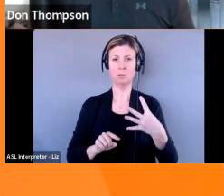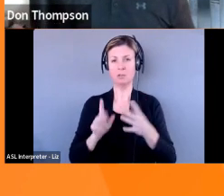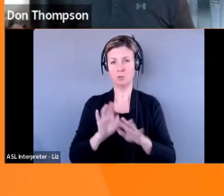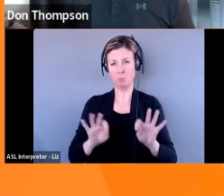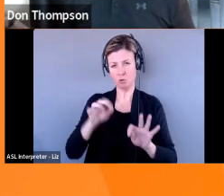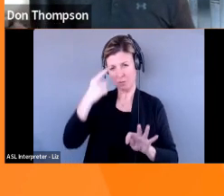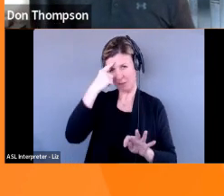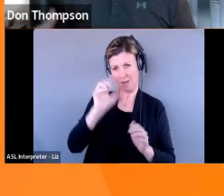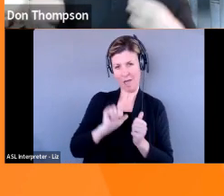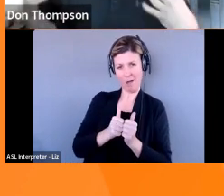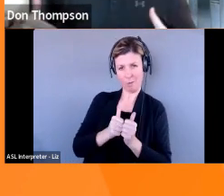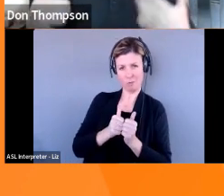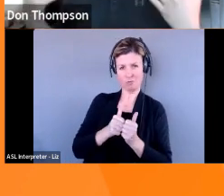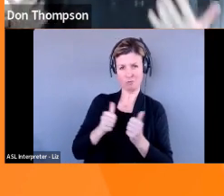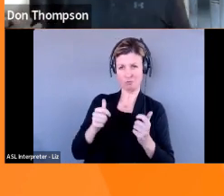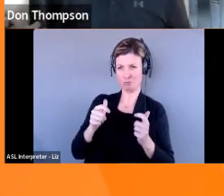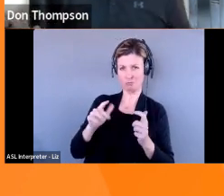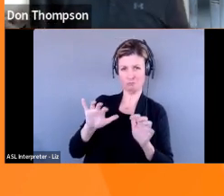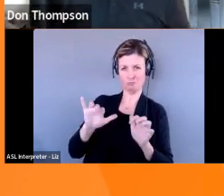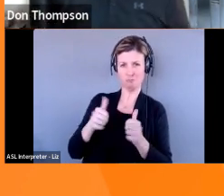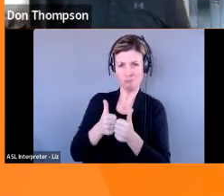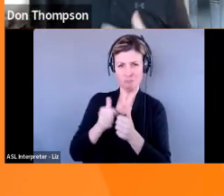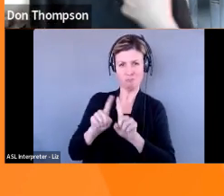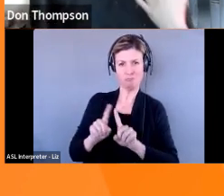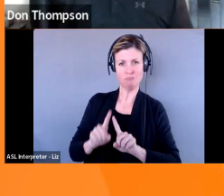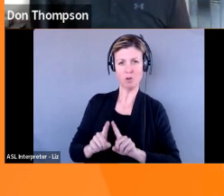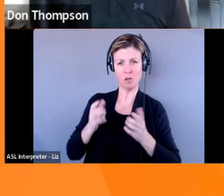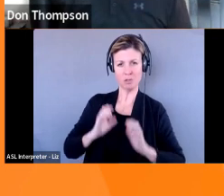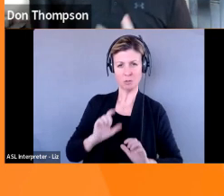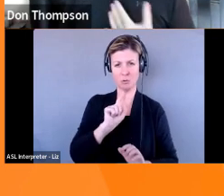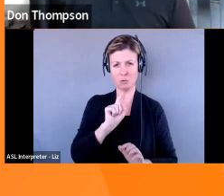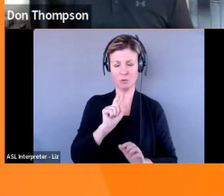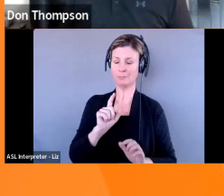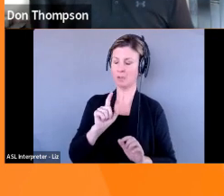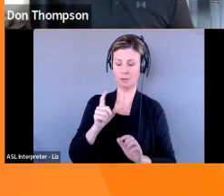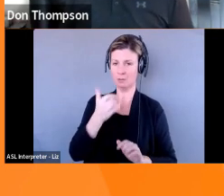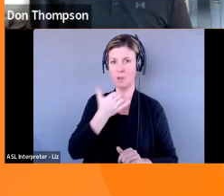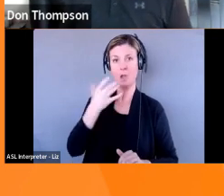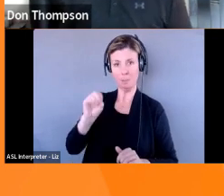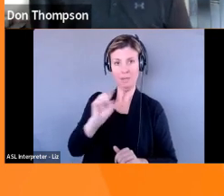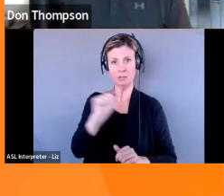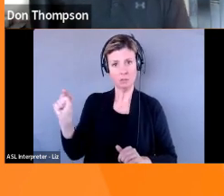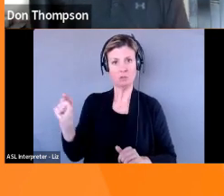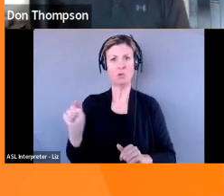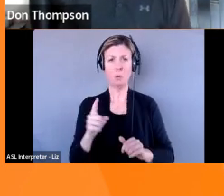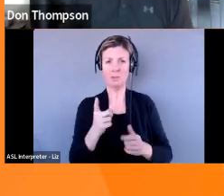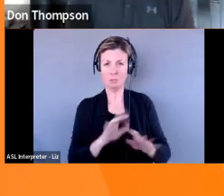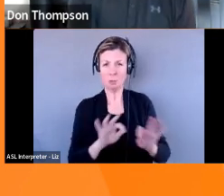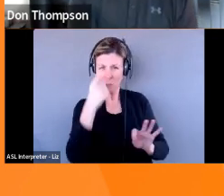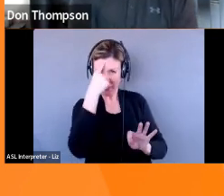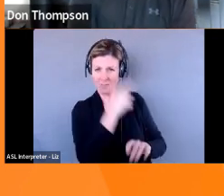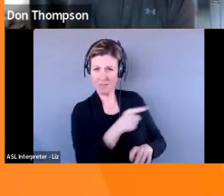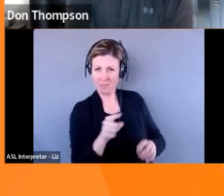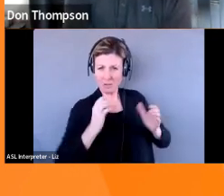the competitors. Who is our customer going to be? Why would they buy from us, et cetera? Okay.